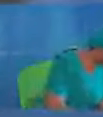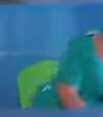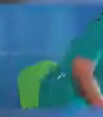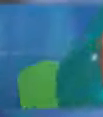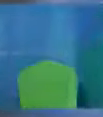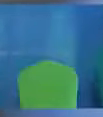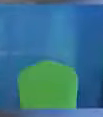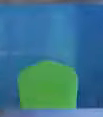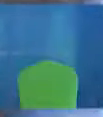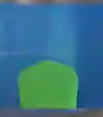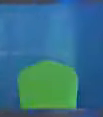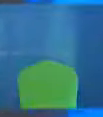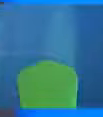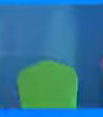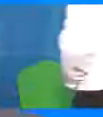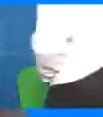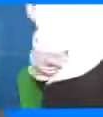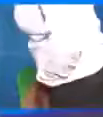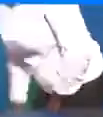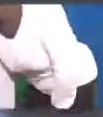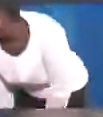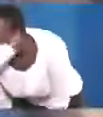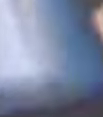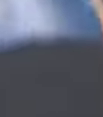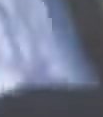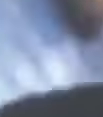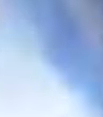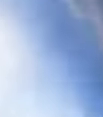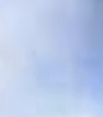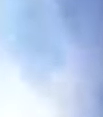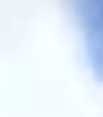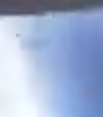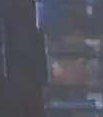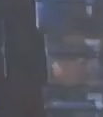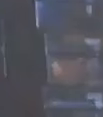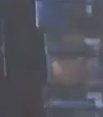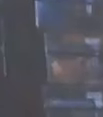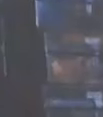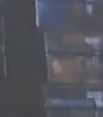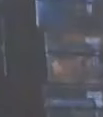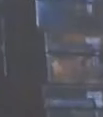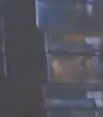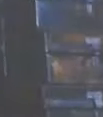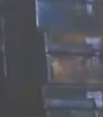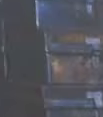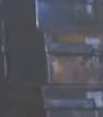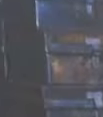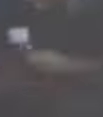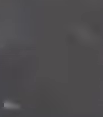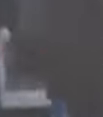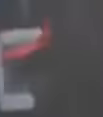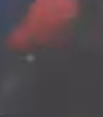Kwa hii BBI, sisi kama watu wa jua kali, tumepewa miaka saba tukiendesha biashara, tukifanya biashara bila kutoza